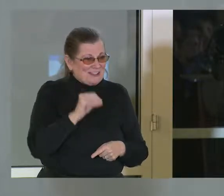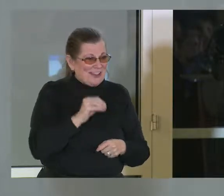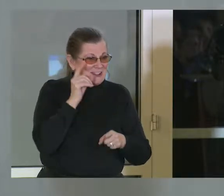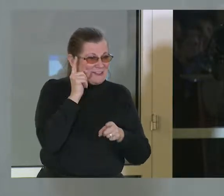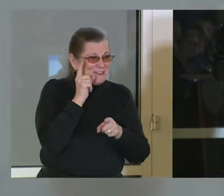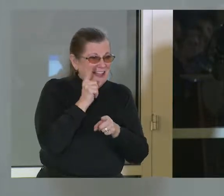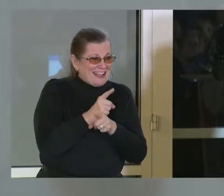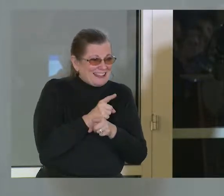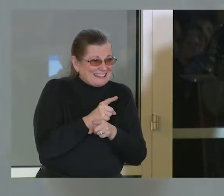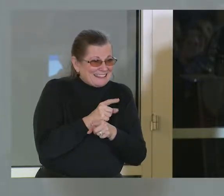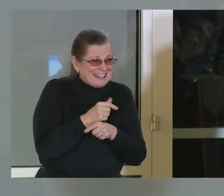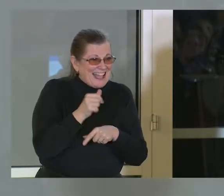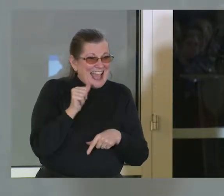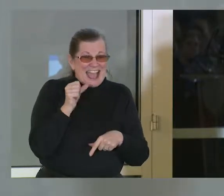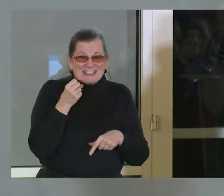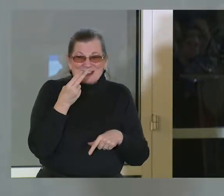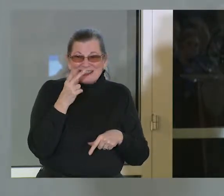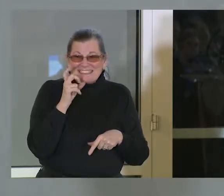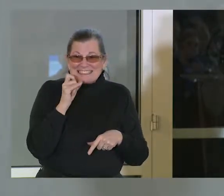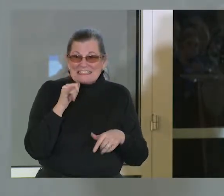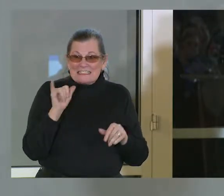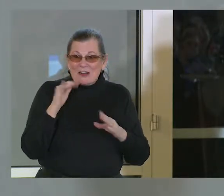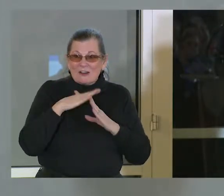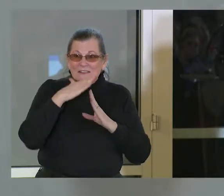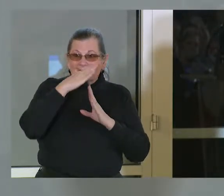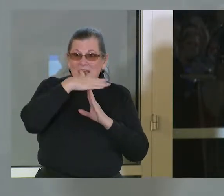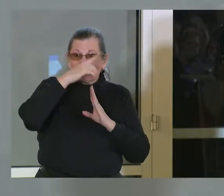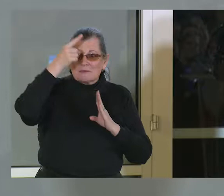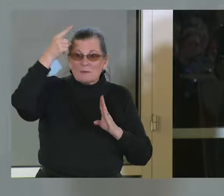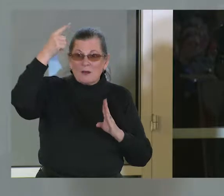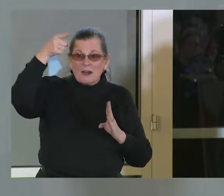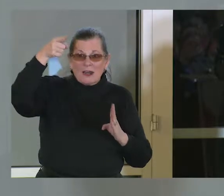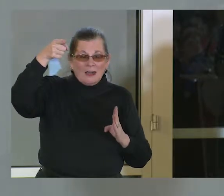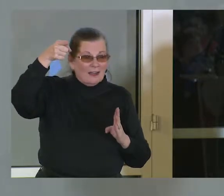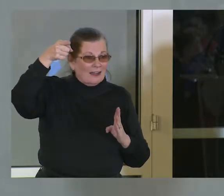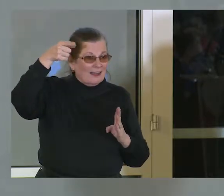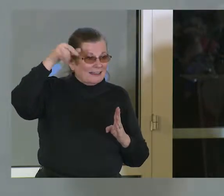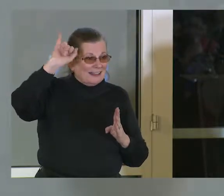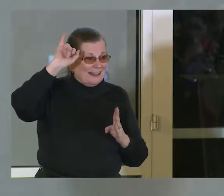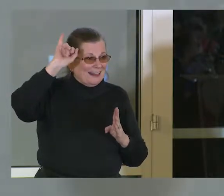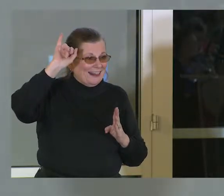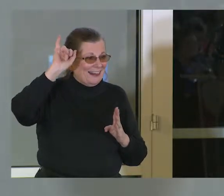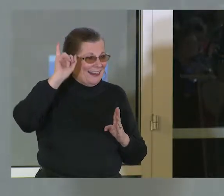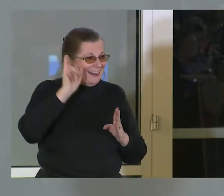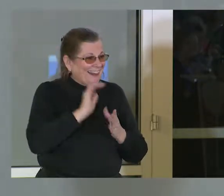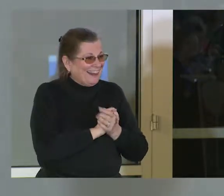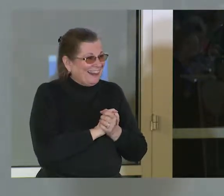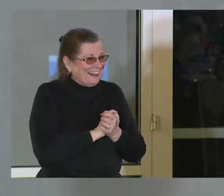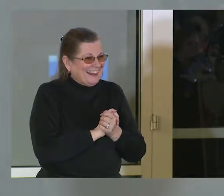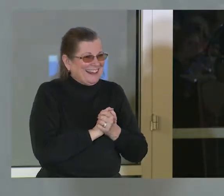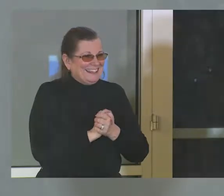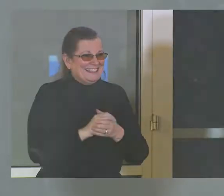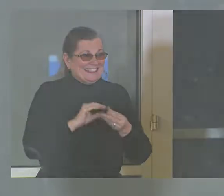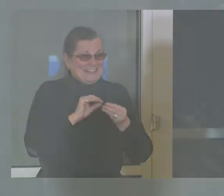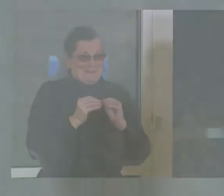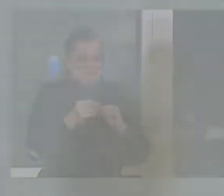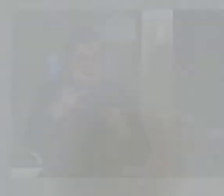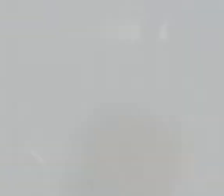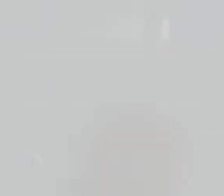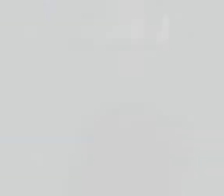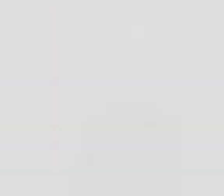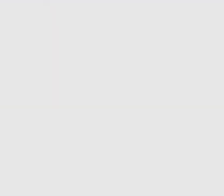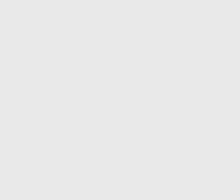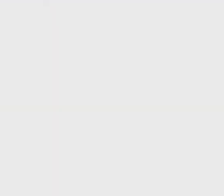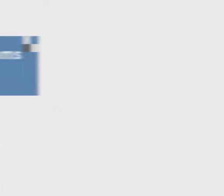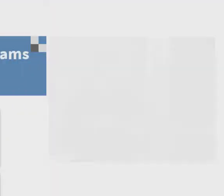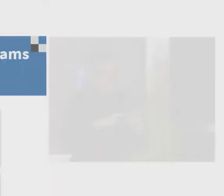top. Ashley stays on the top right now. Great job, Ashley. So we're going to go to question number 3. How much is in the